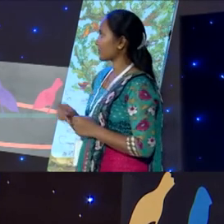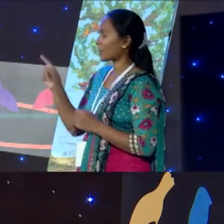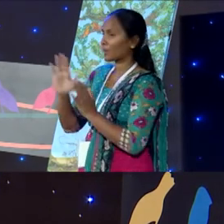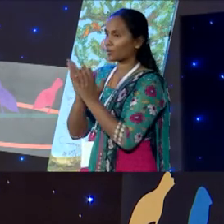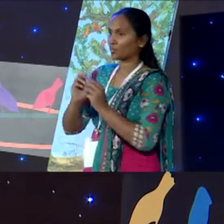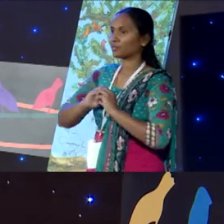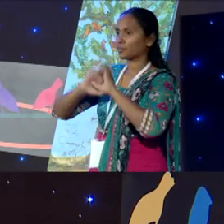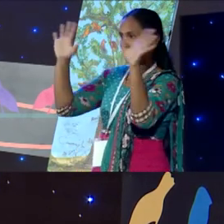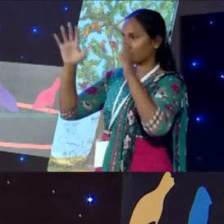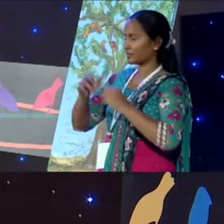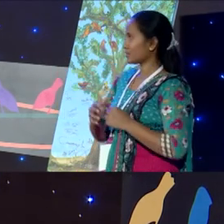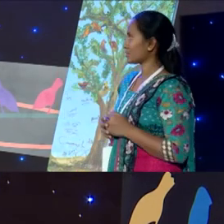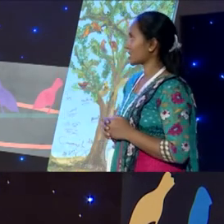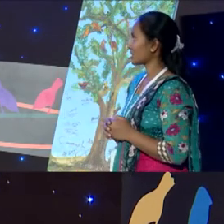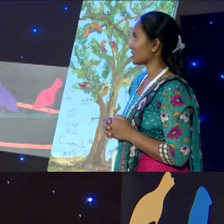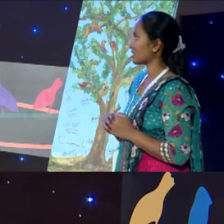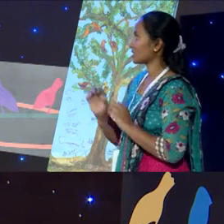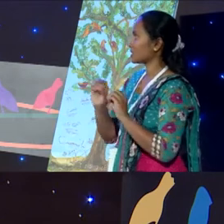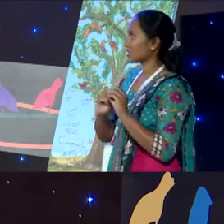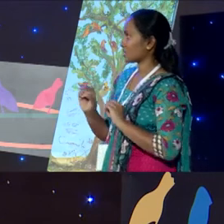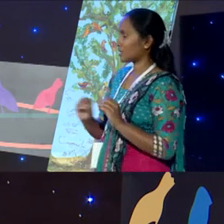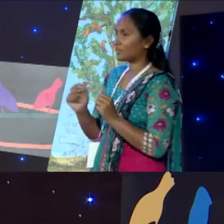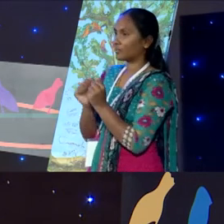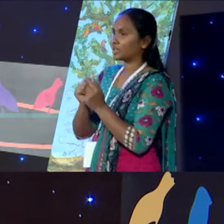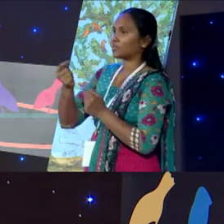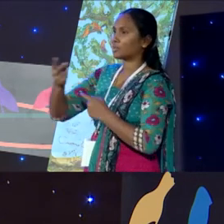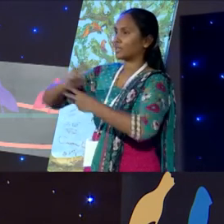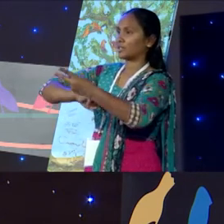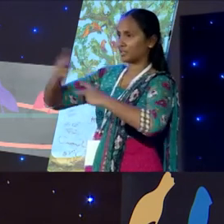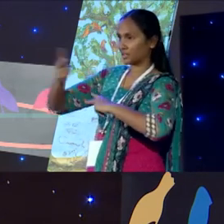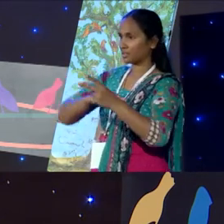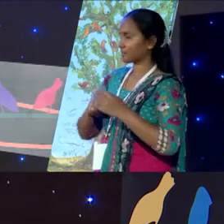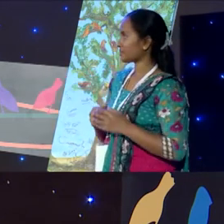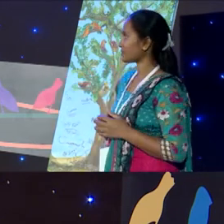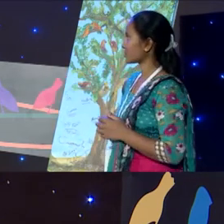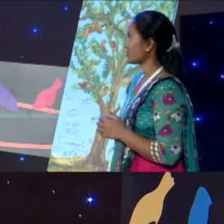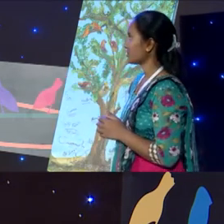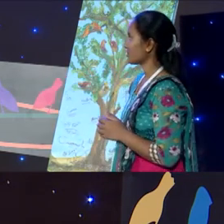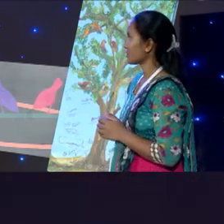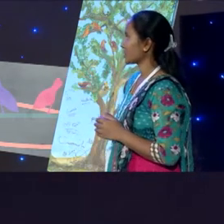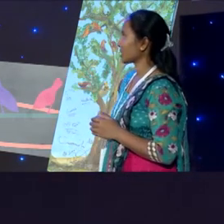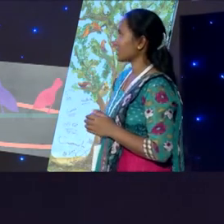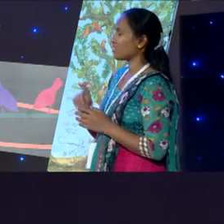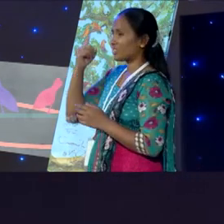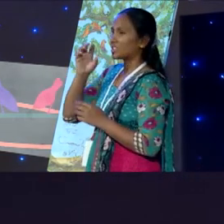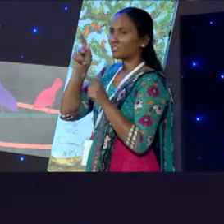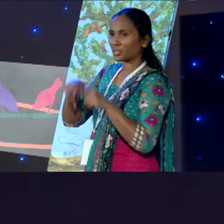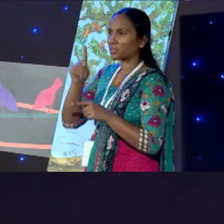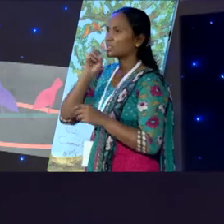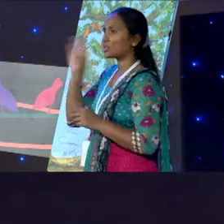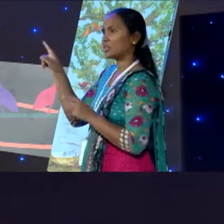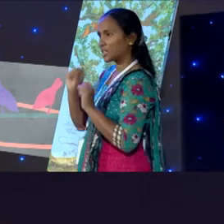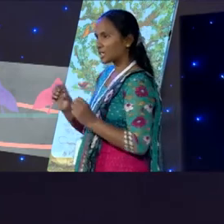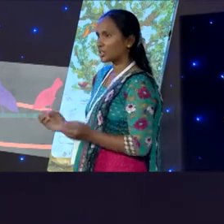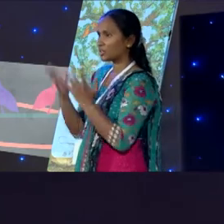magazine, so on and so forth. So nothing in return, which was money or equity. And when somebody first told me you can do that, I was like, what? People